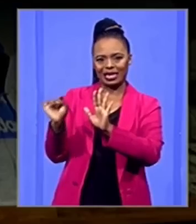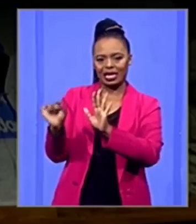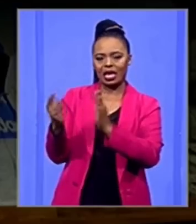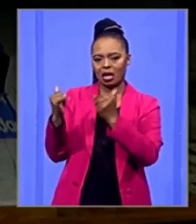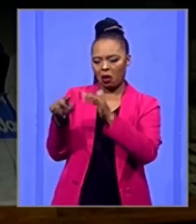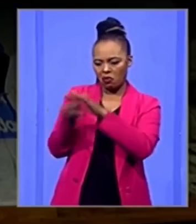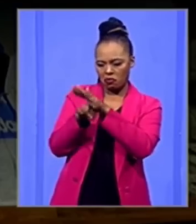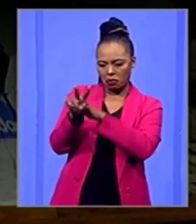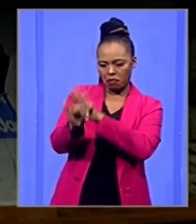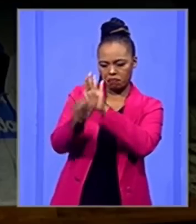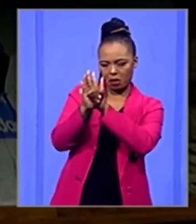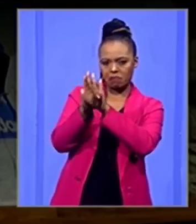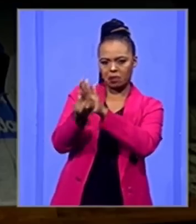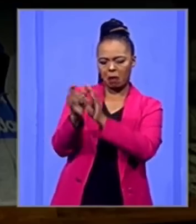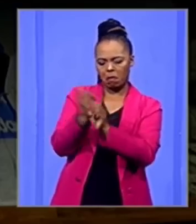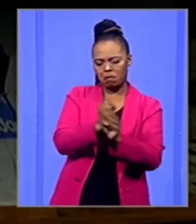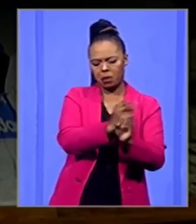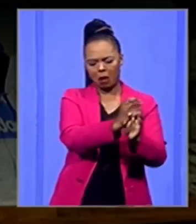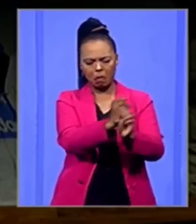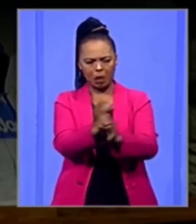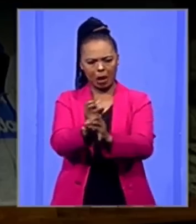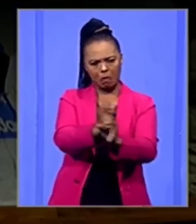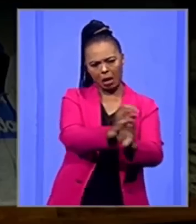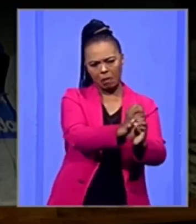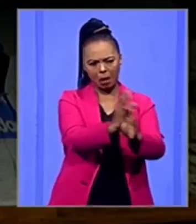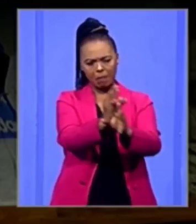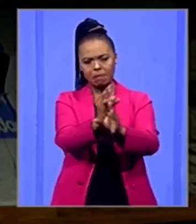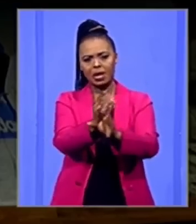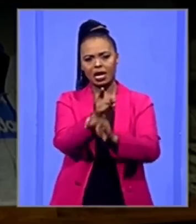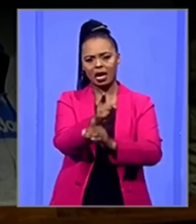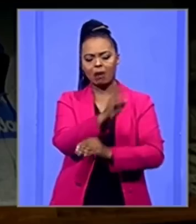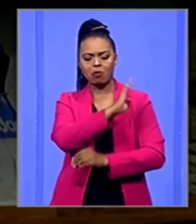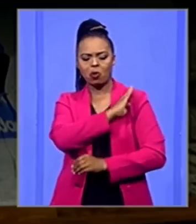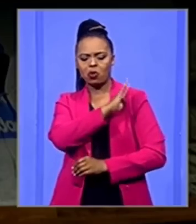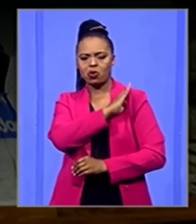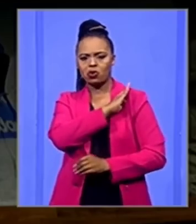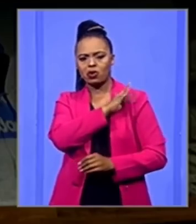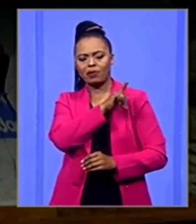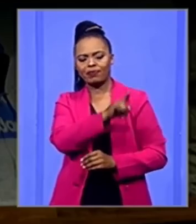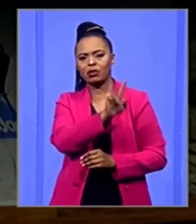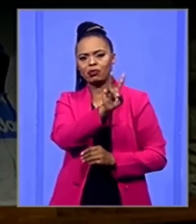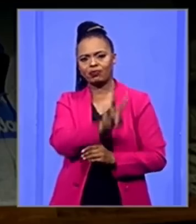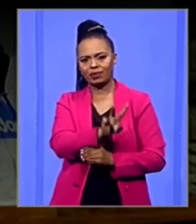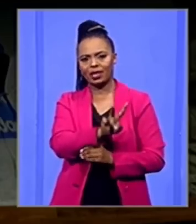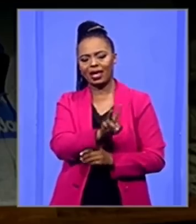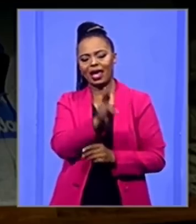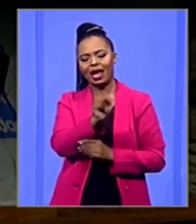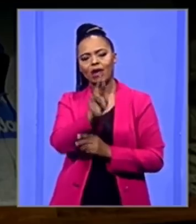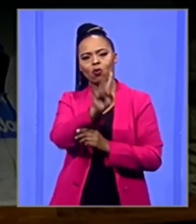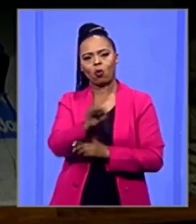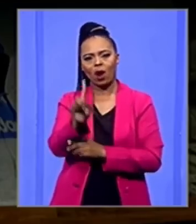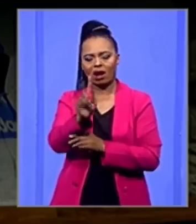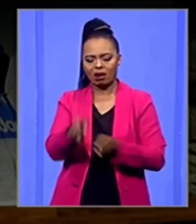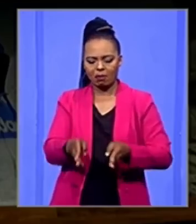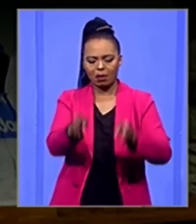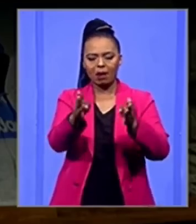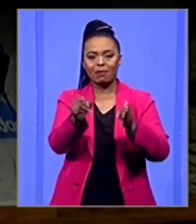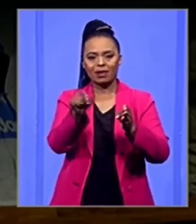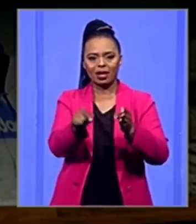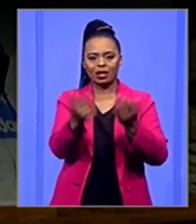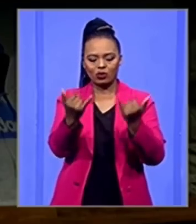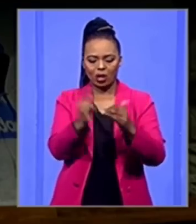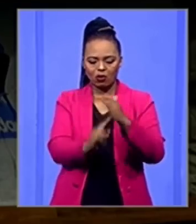video ba setla maloko a setšhaba mmileng wa N1 ba tšwelele kgorongtsheko le gono. Ra botšiša gore